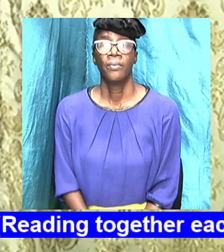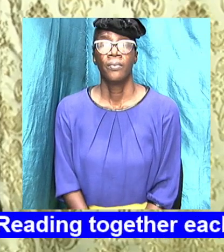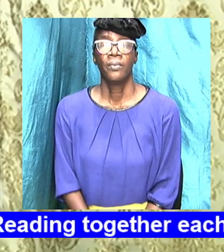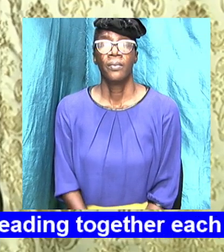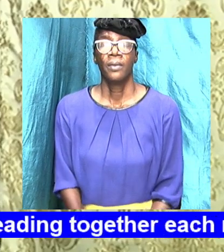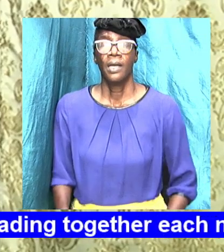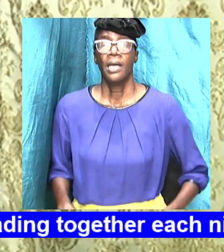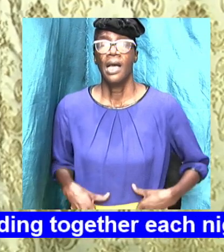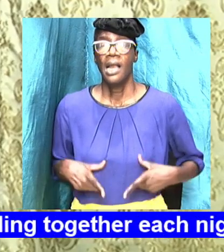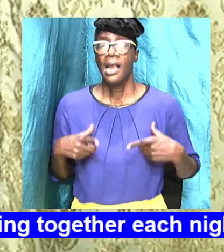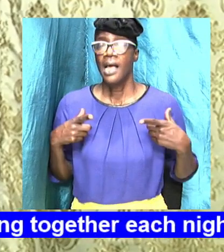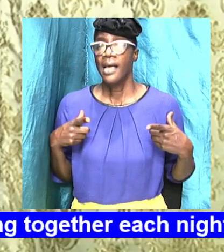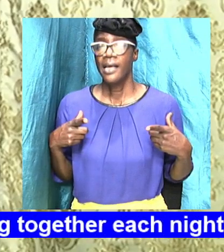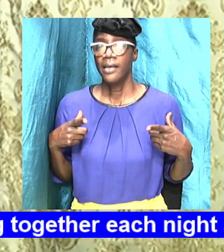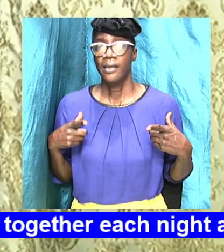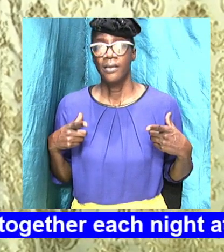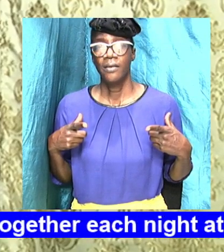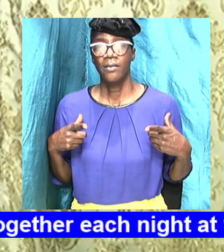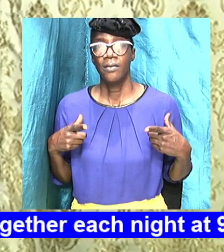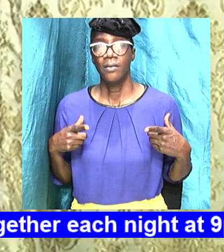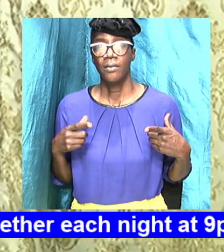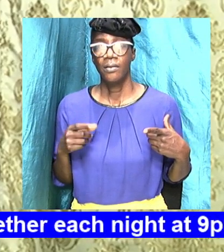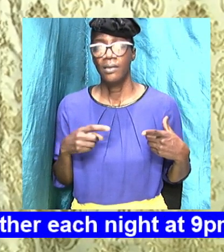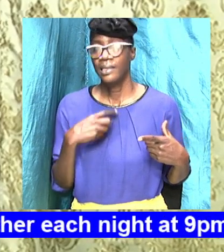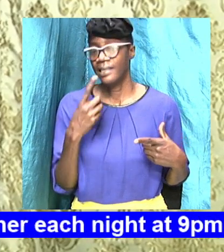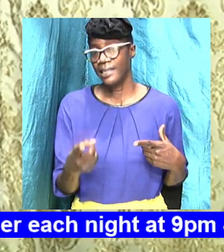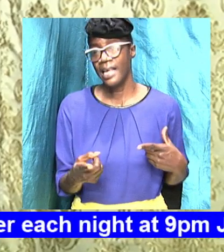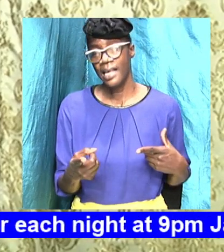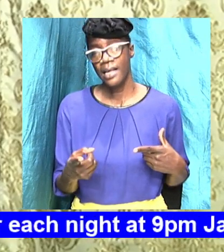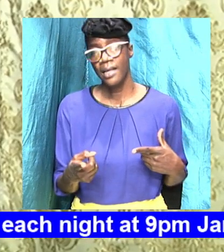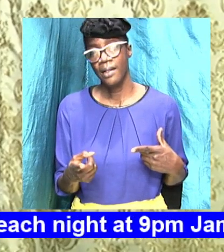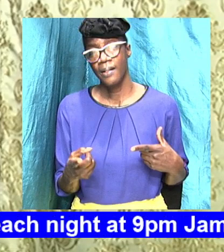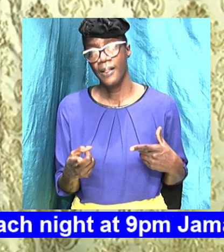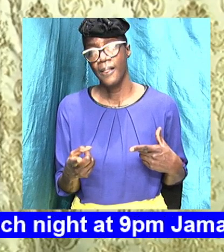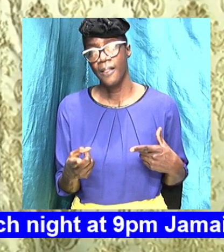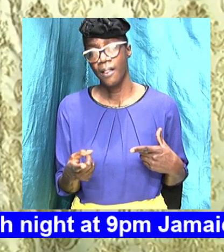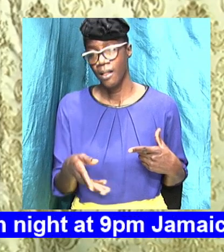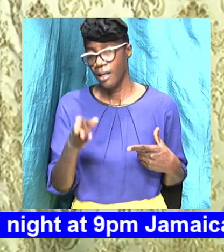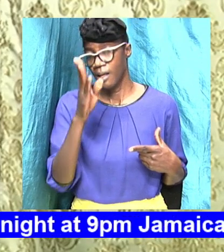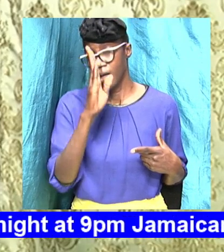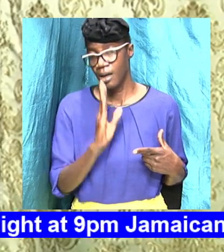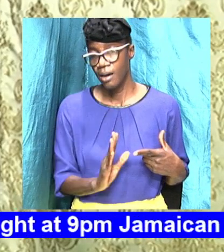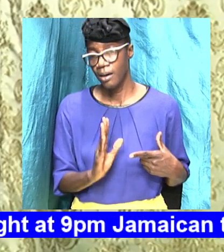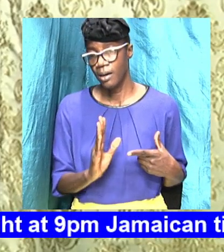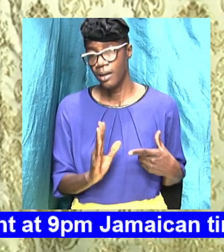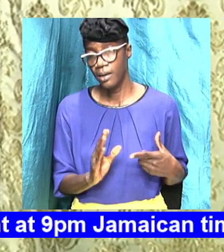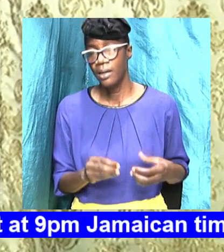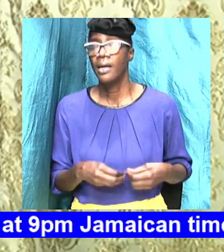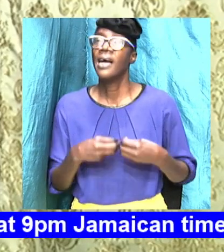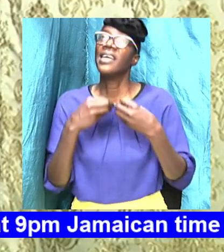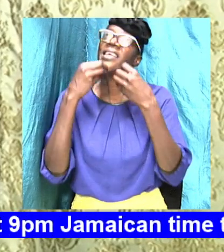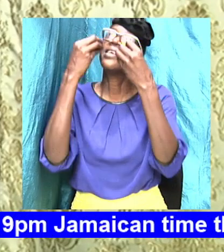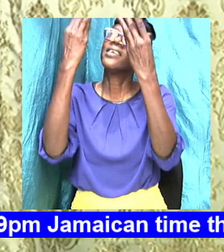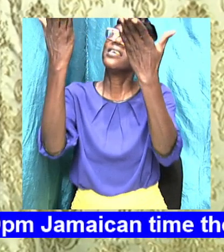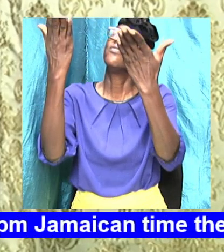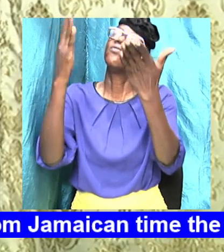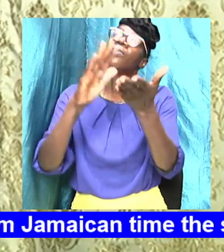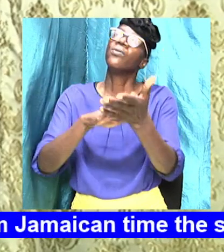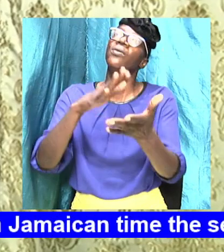Your lifestyle should be saying, look here, God, I give you the glory.